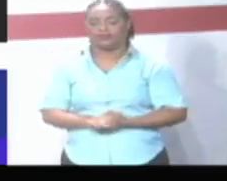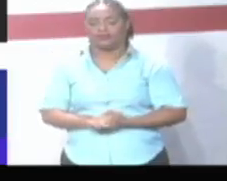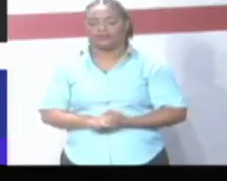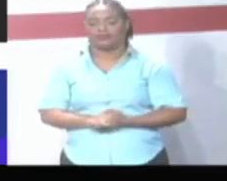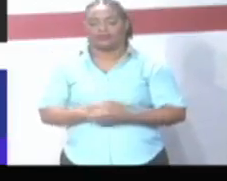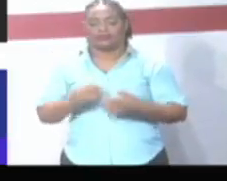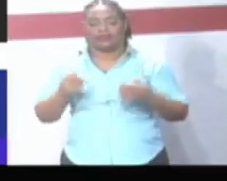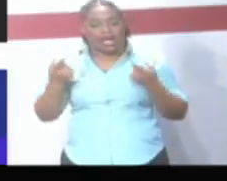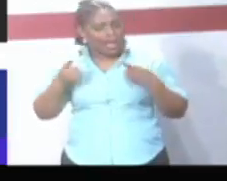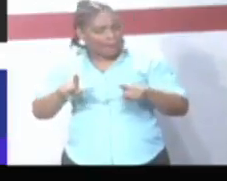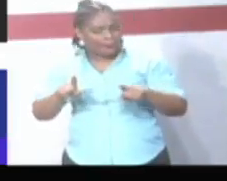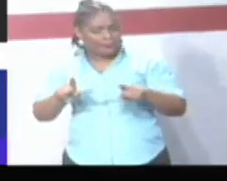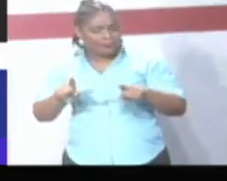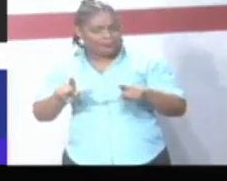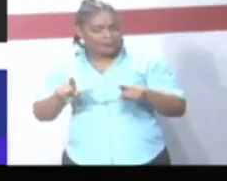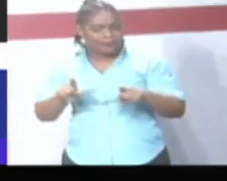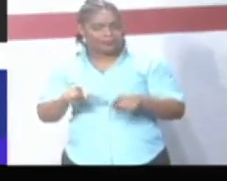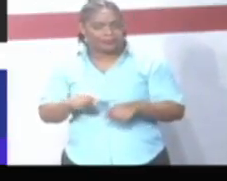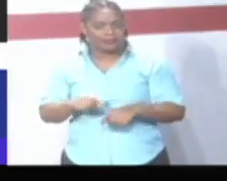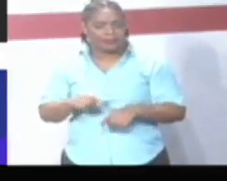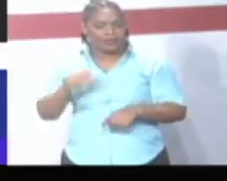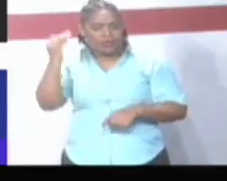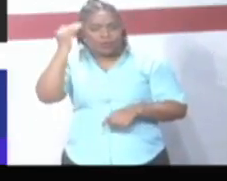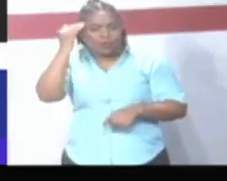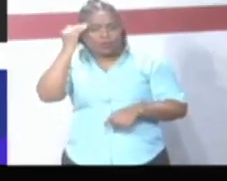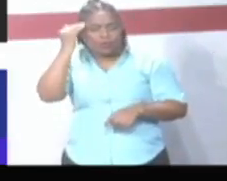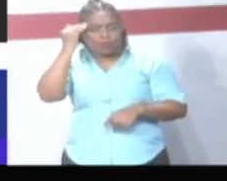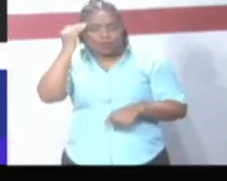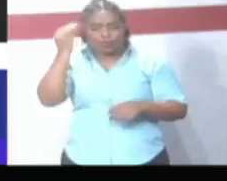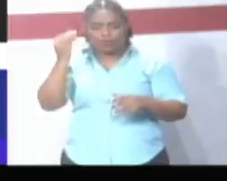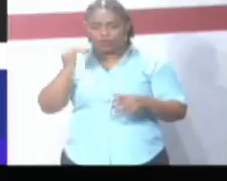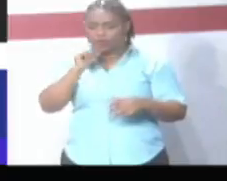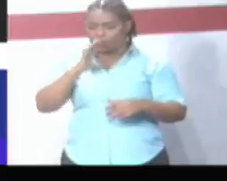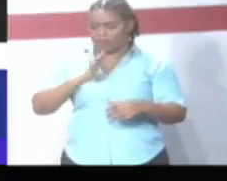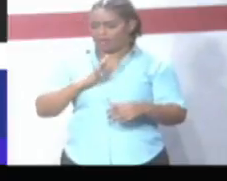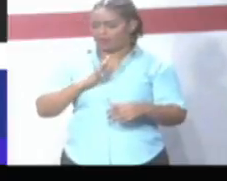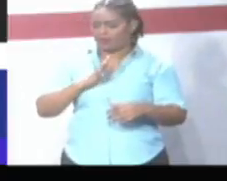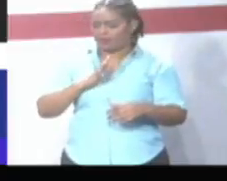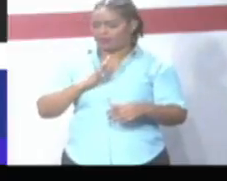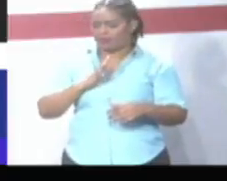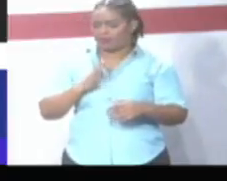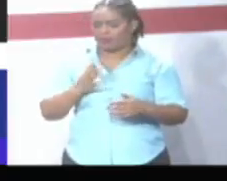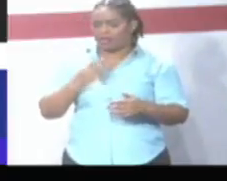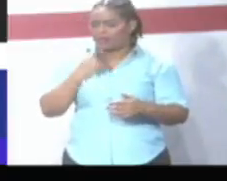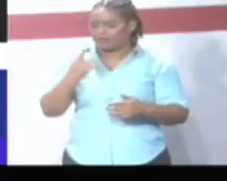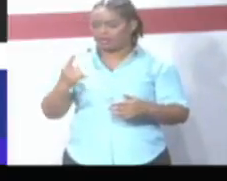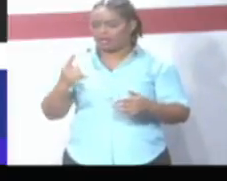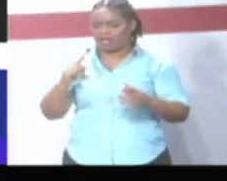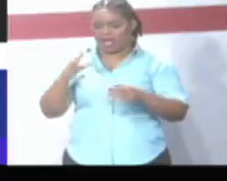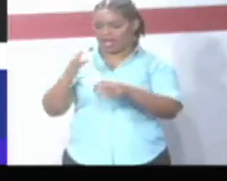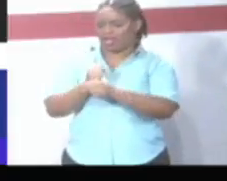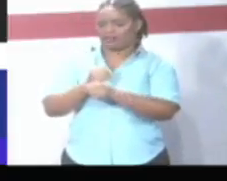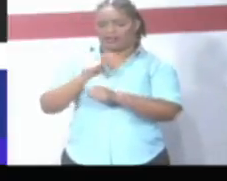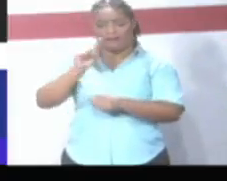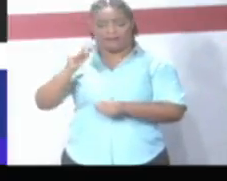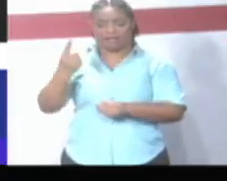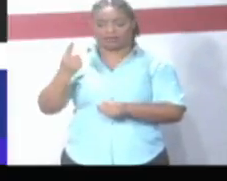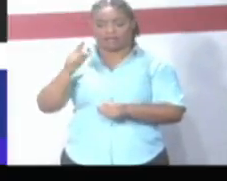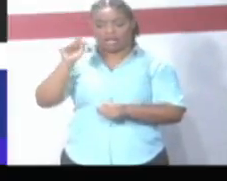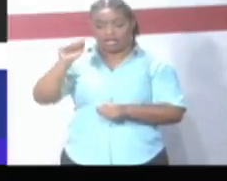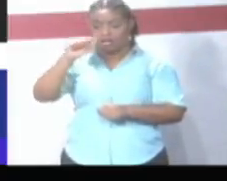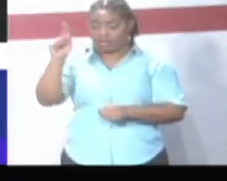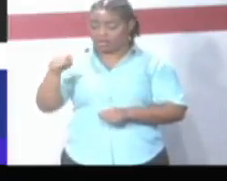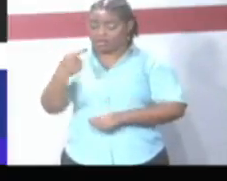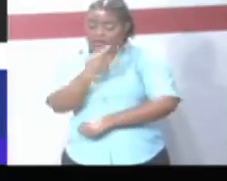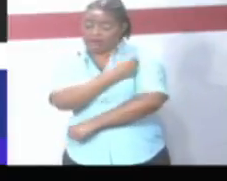our attention recently where a woman claimed that she received a first dose of AstraZeneca and a second dose of